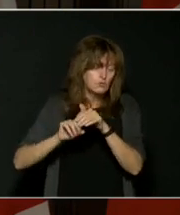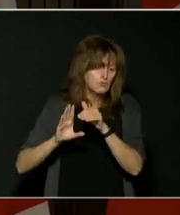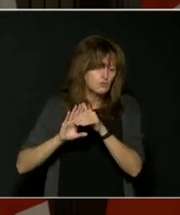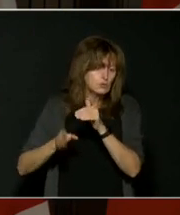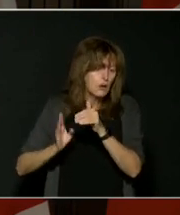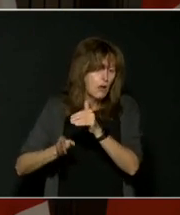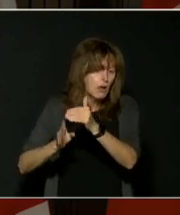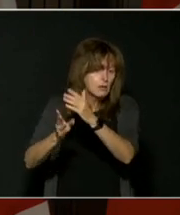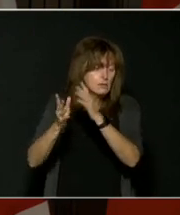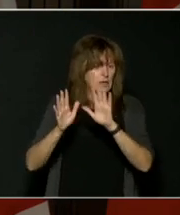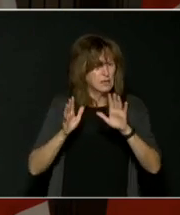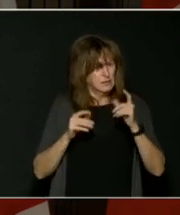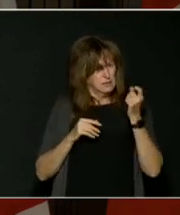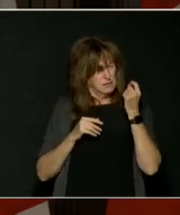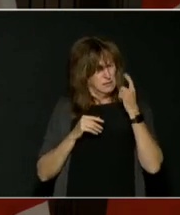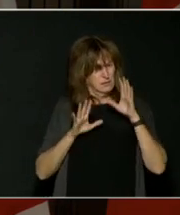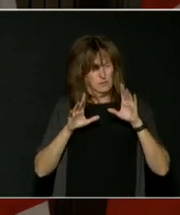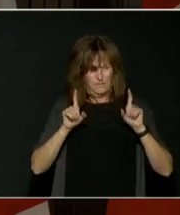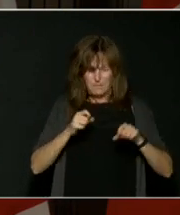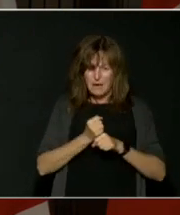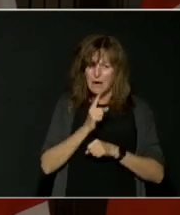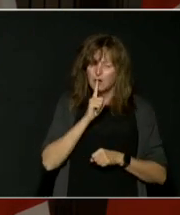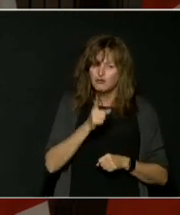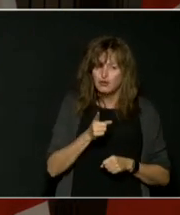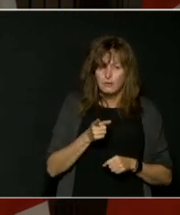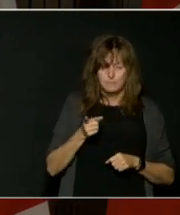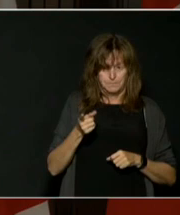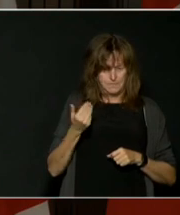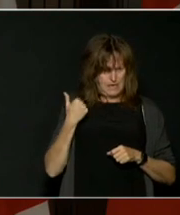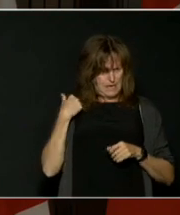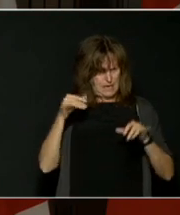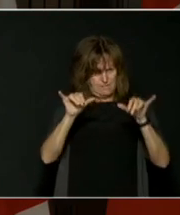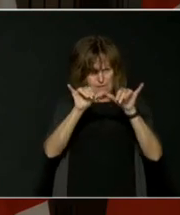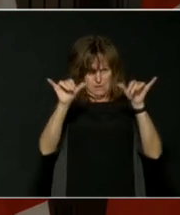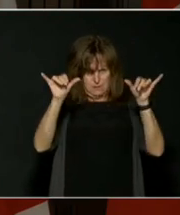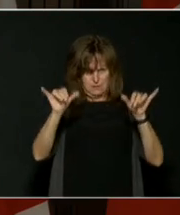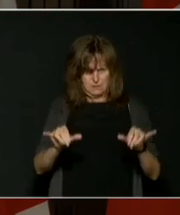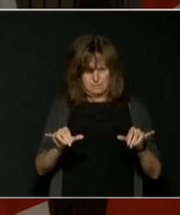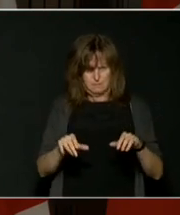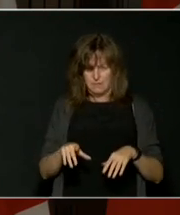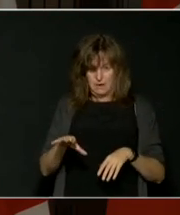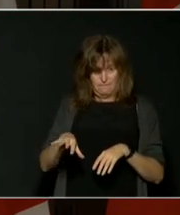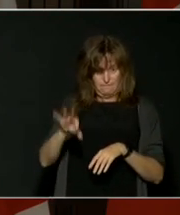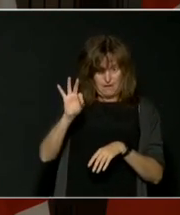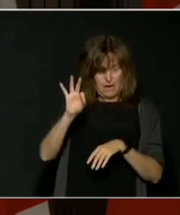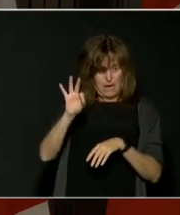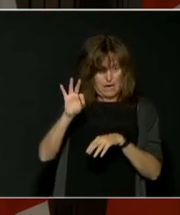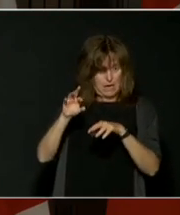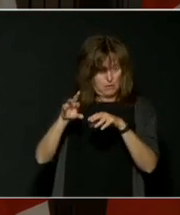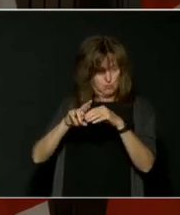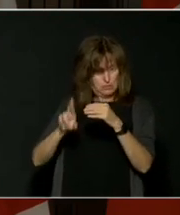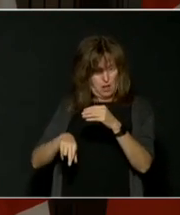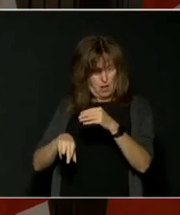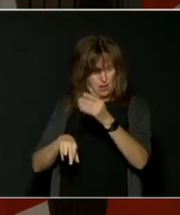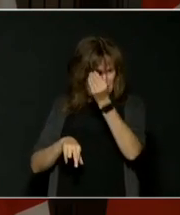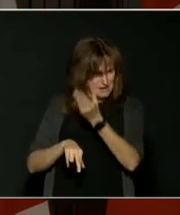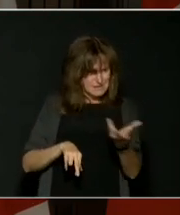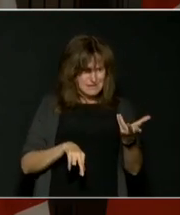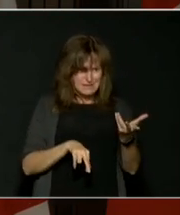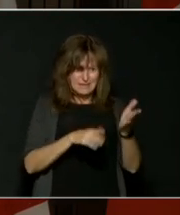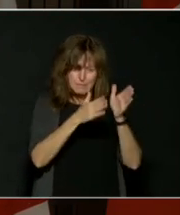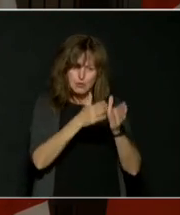the results get to the patients, and those are not simple pieces. And so it's making sure that it's the test plus all